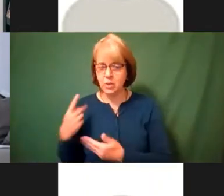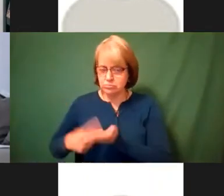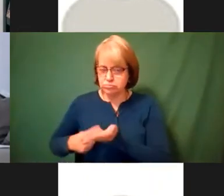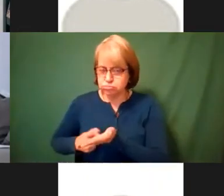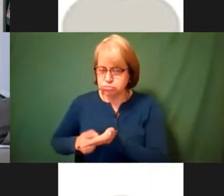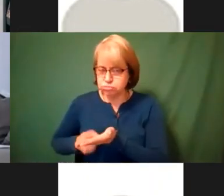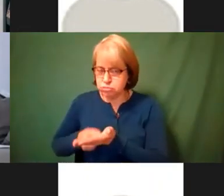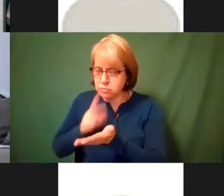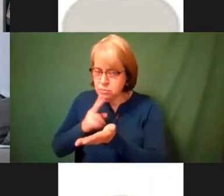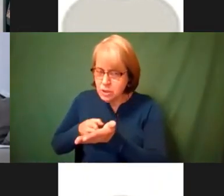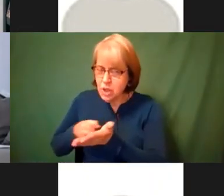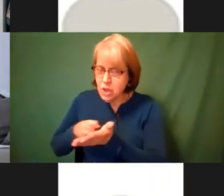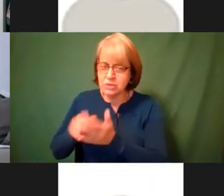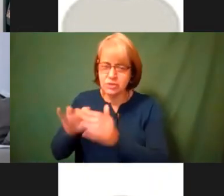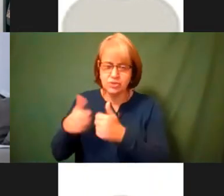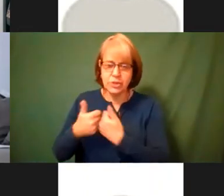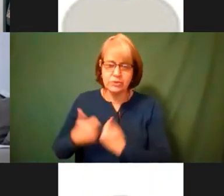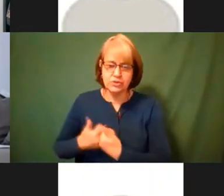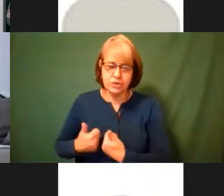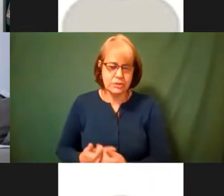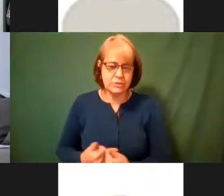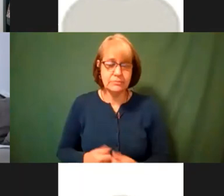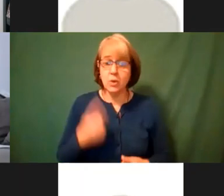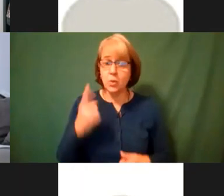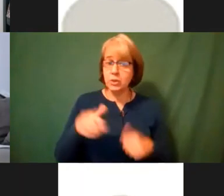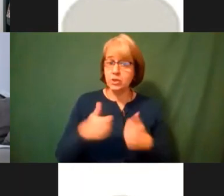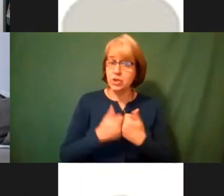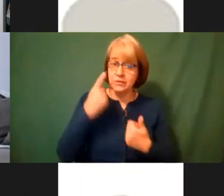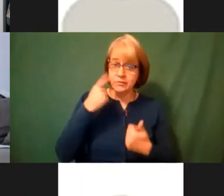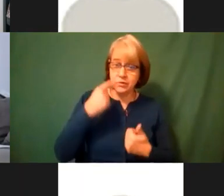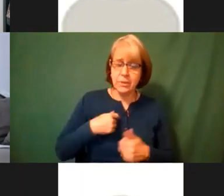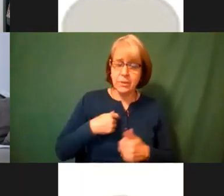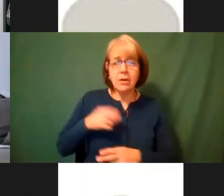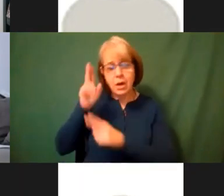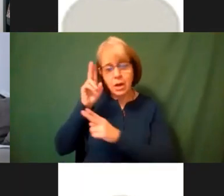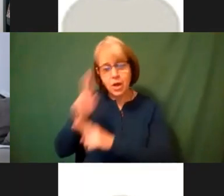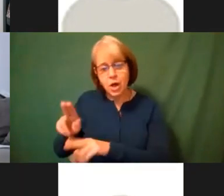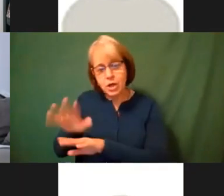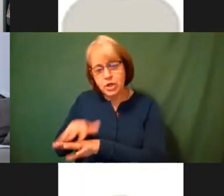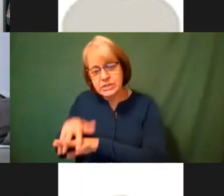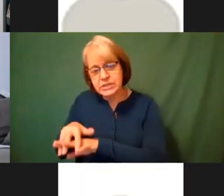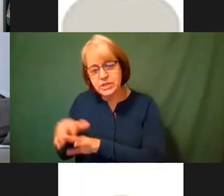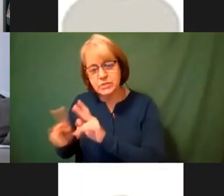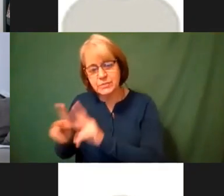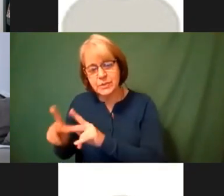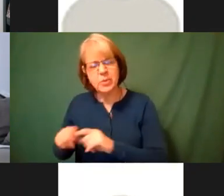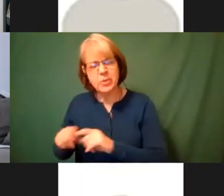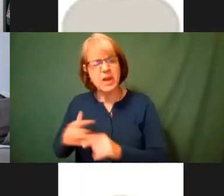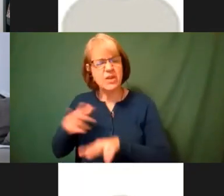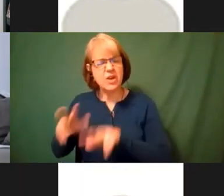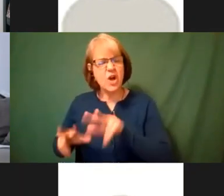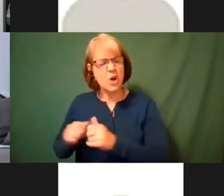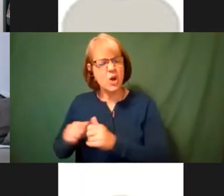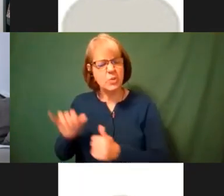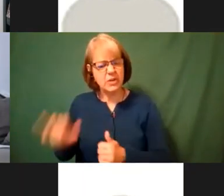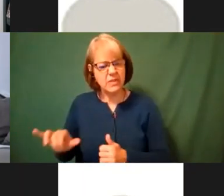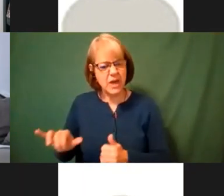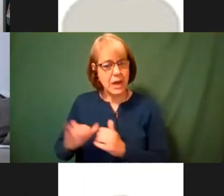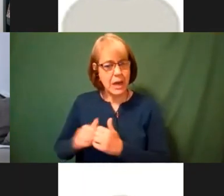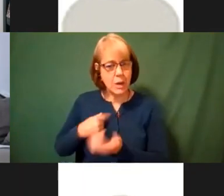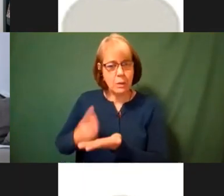the things that's challenging for me, I honor the Native and Indigenous presence, but I'm awkward around it. like, how do we talk